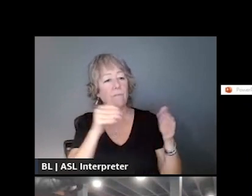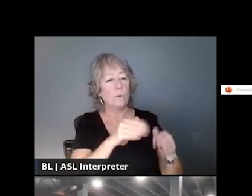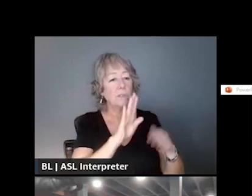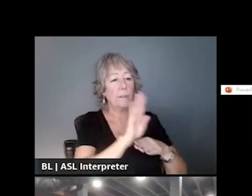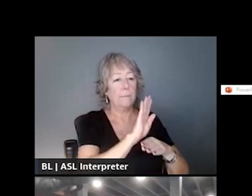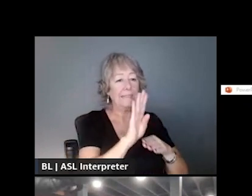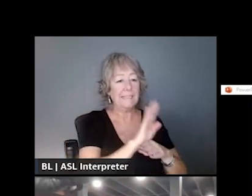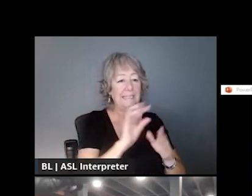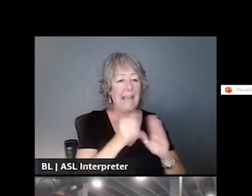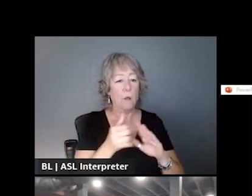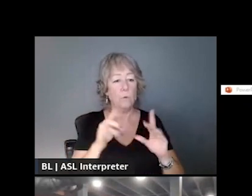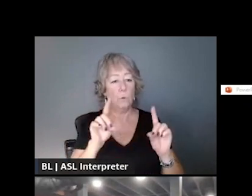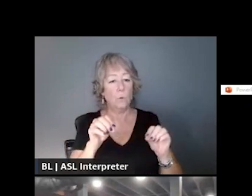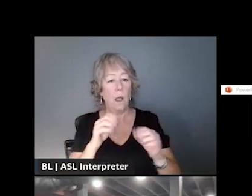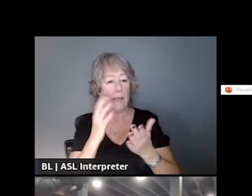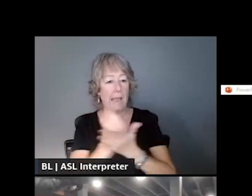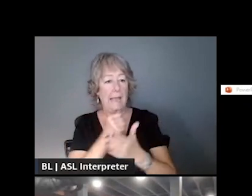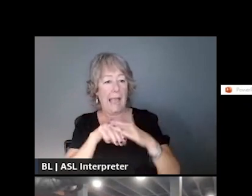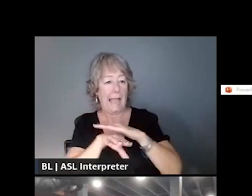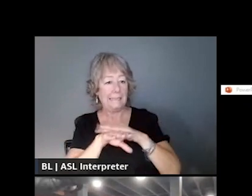get access to these, you know,